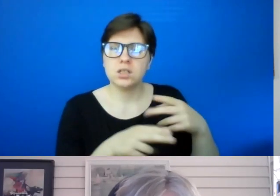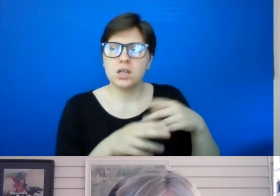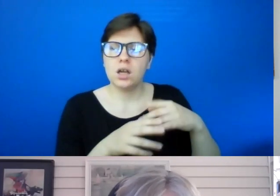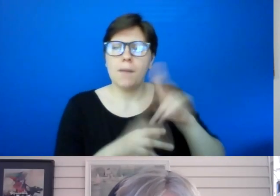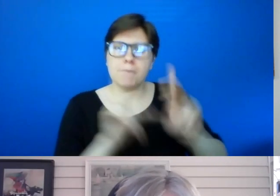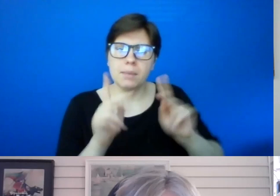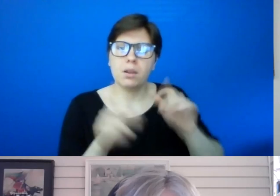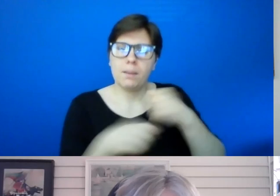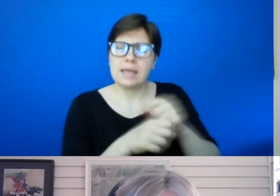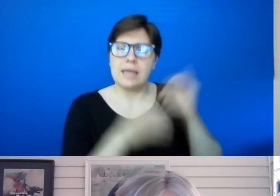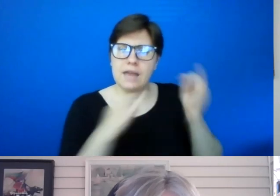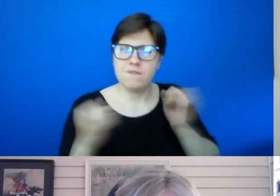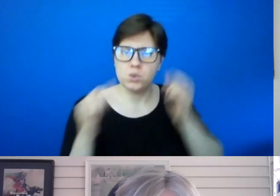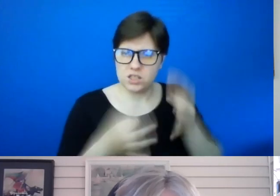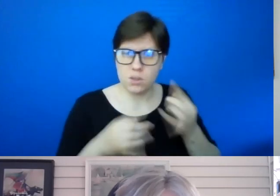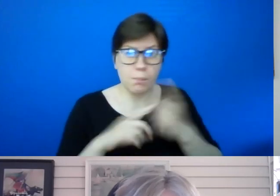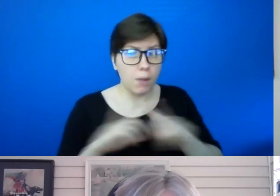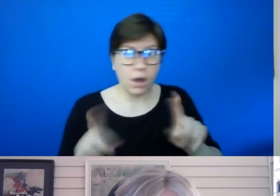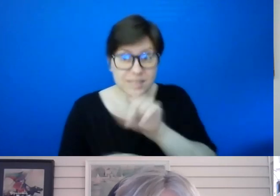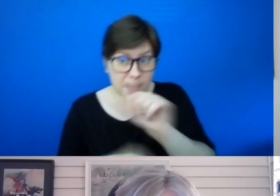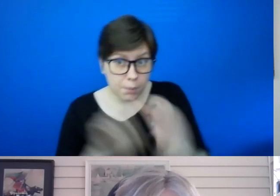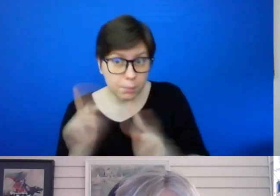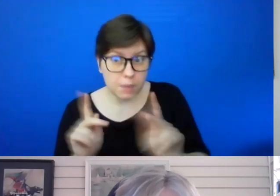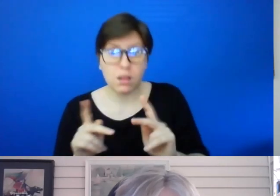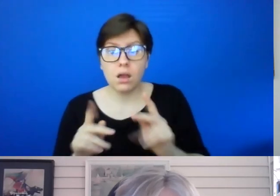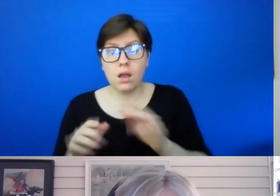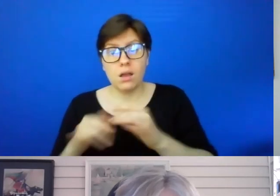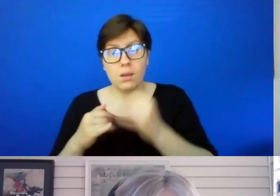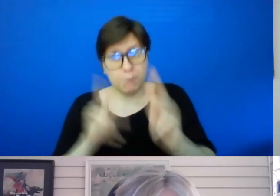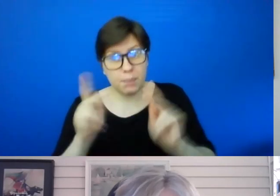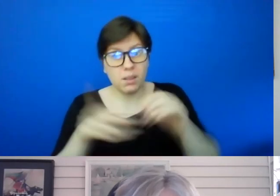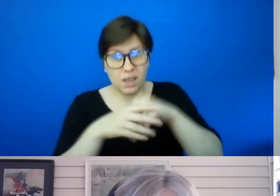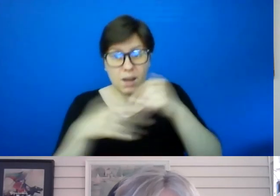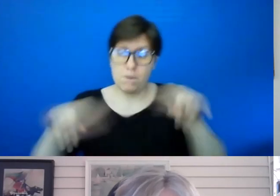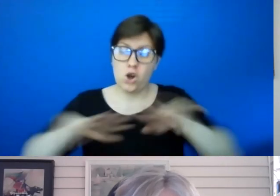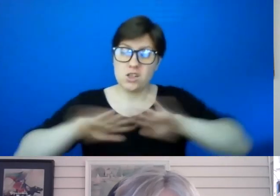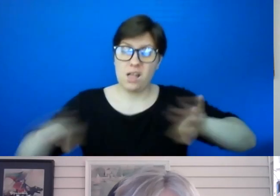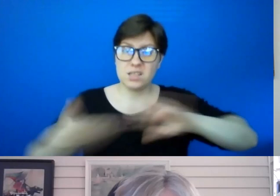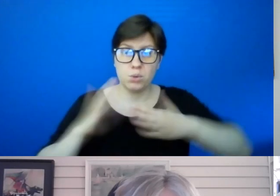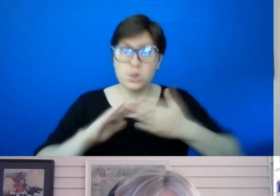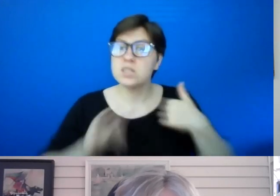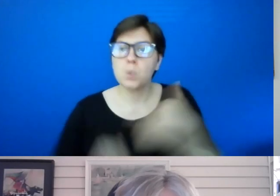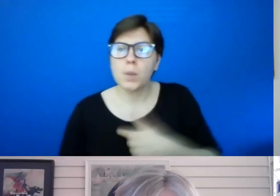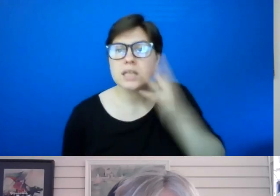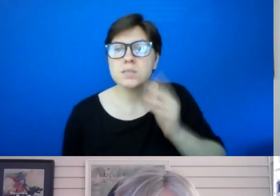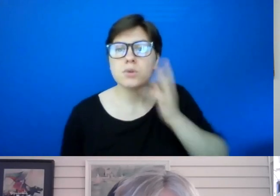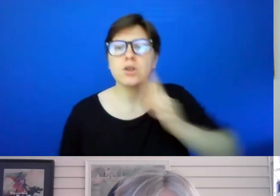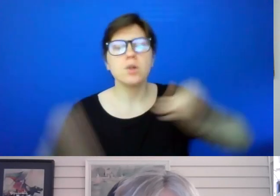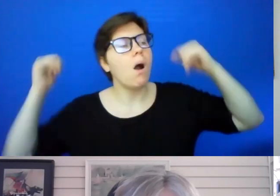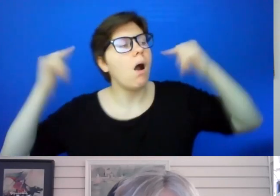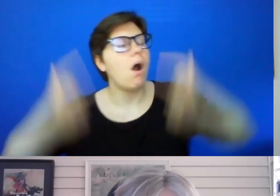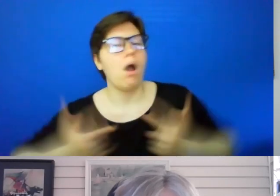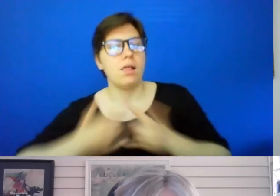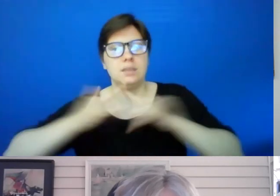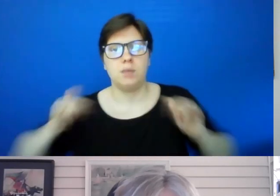and marginalized communities, we experience all these things at once. So when I